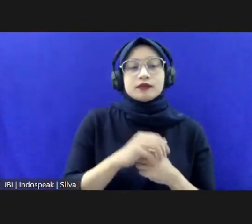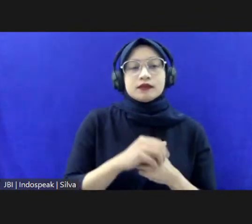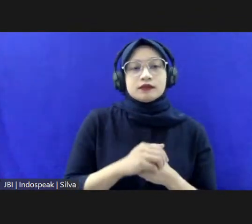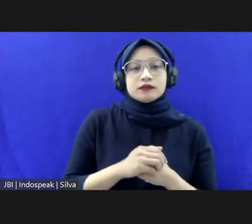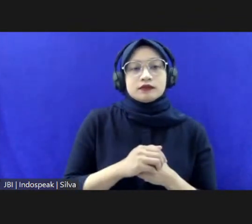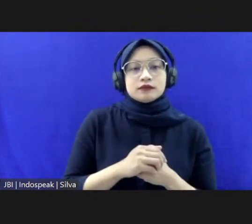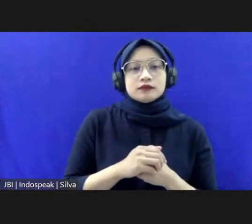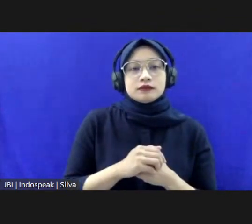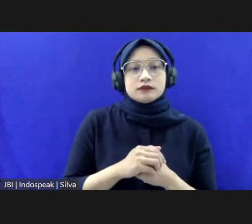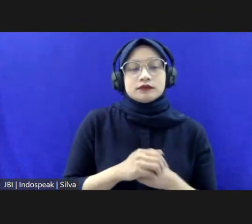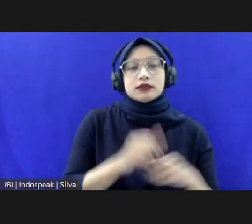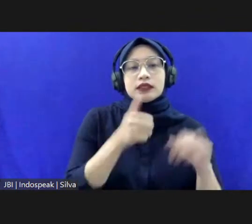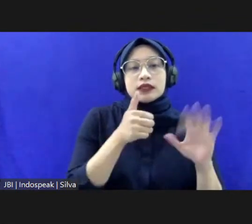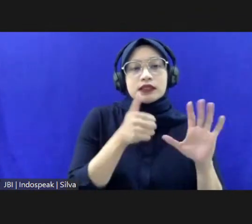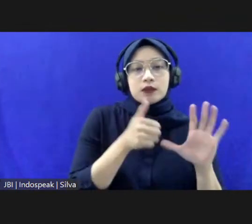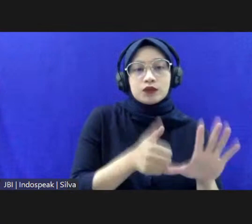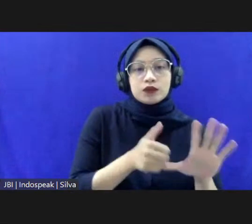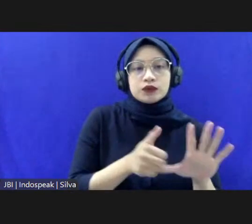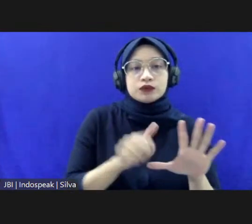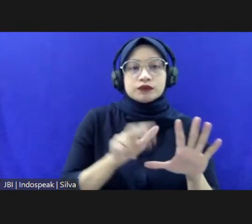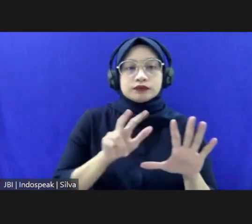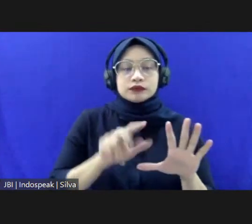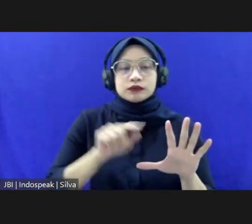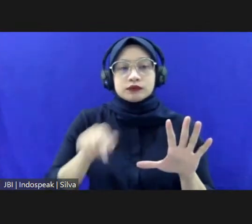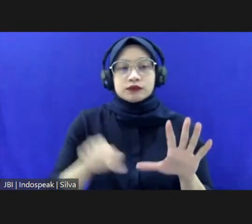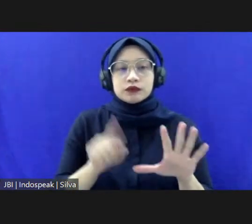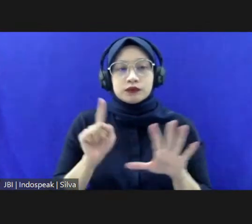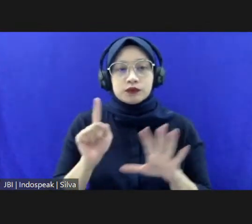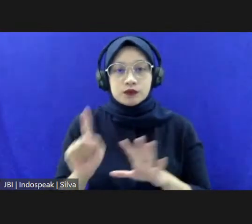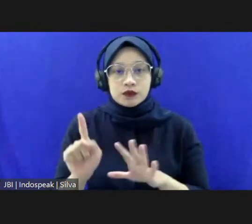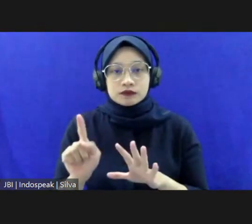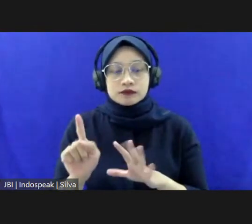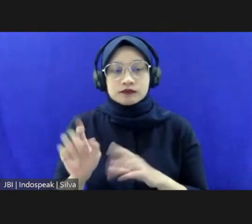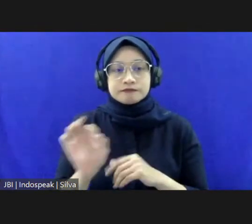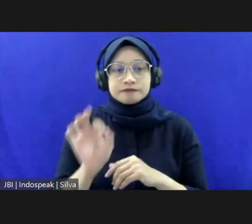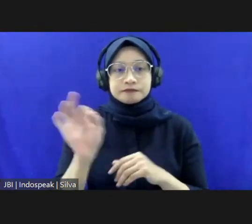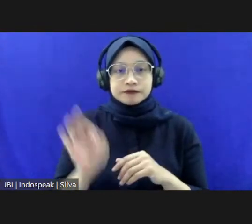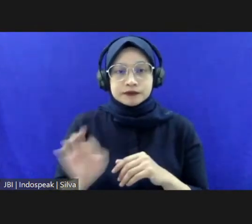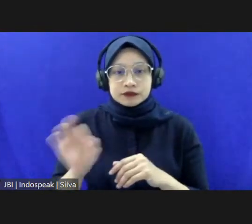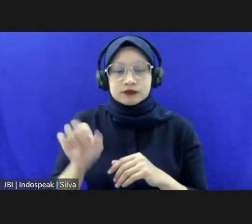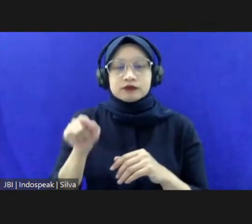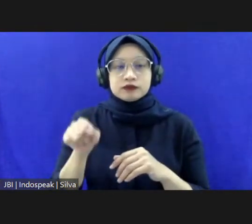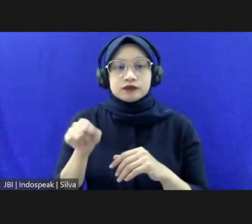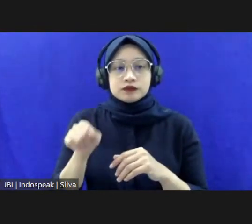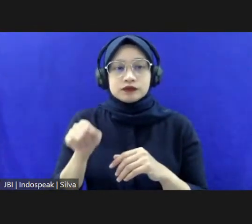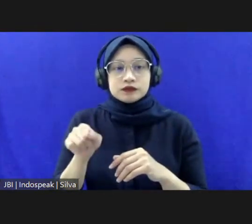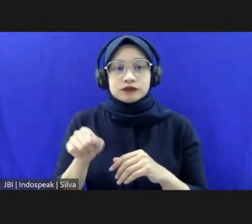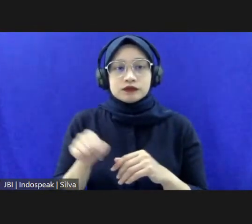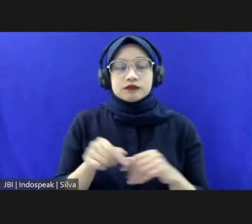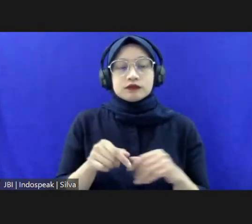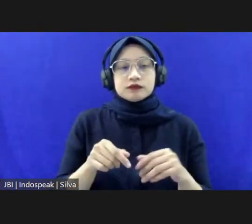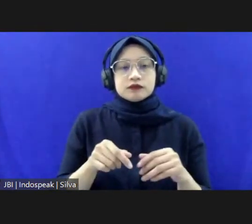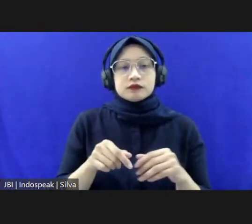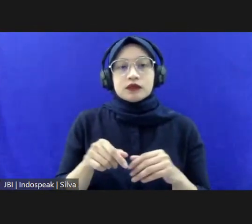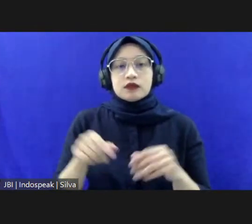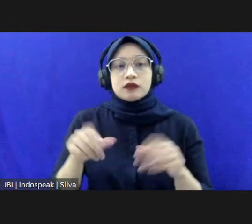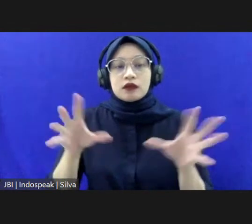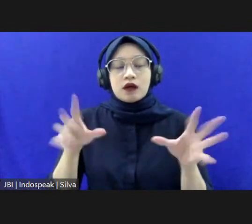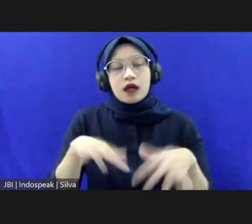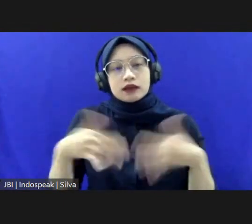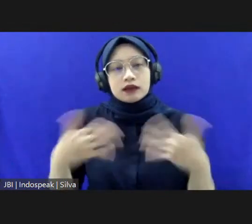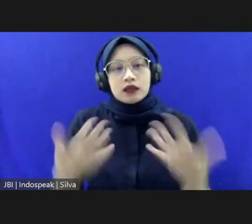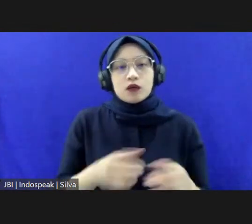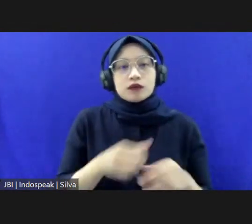68.16% compared to the same period in 2020, with a total value of $6.8 billion. The